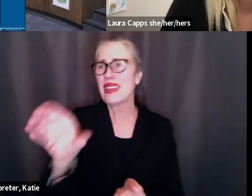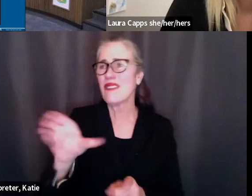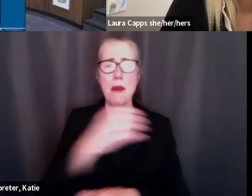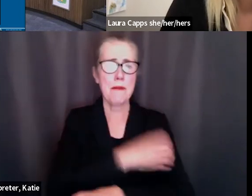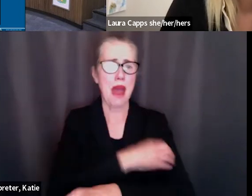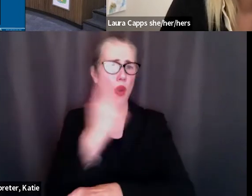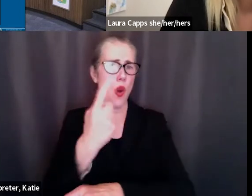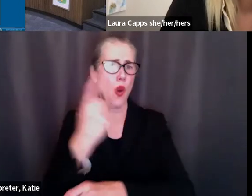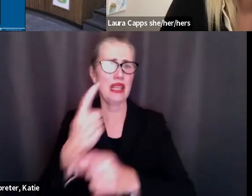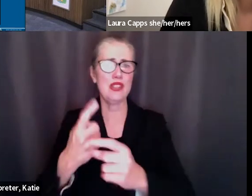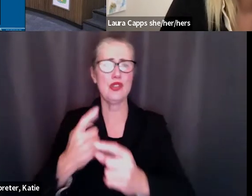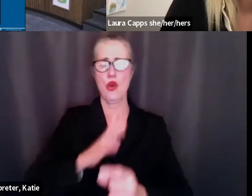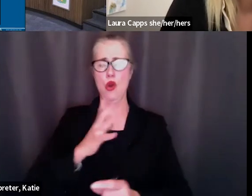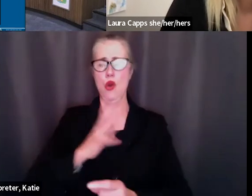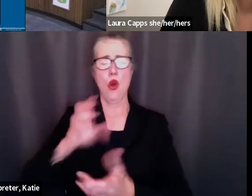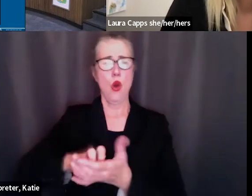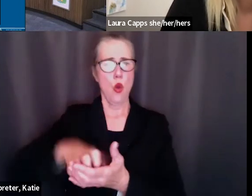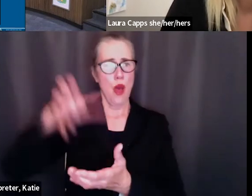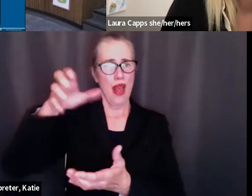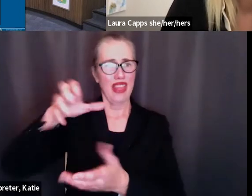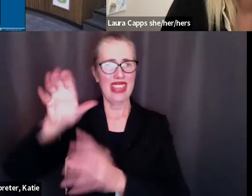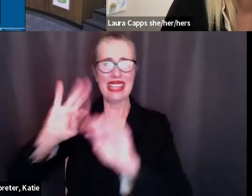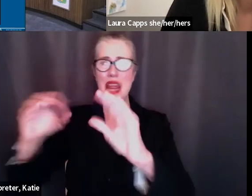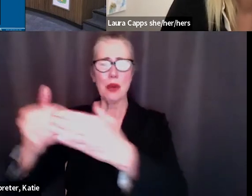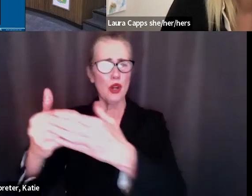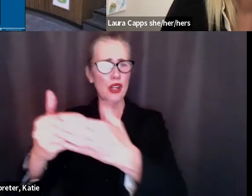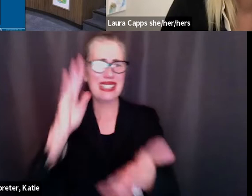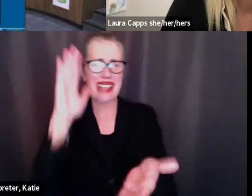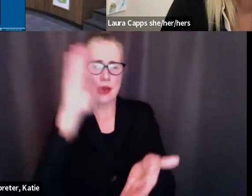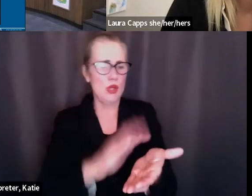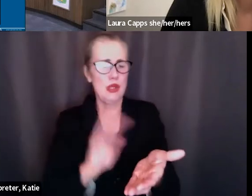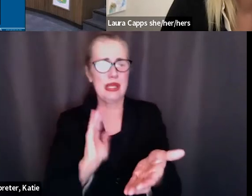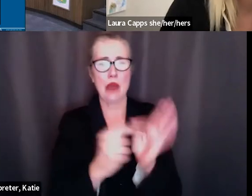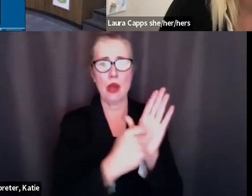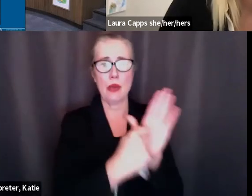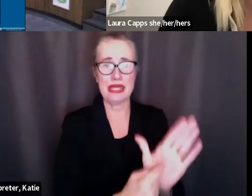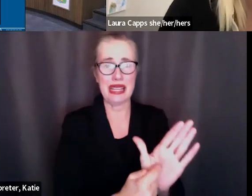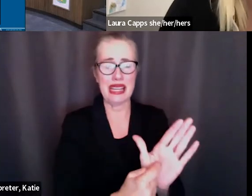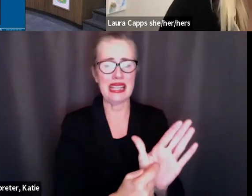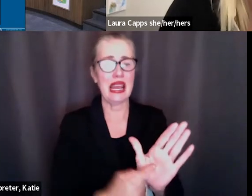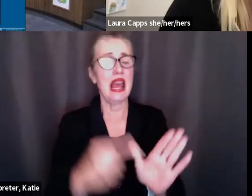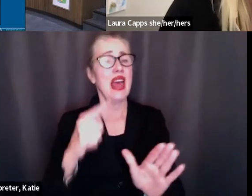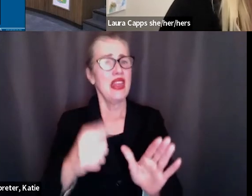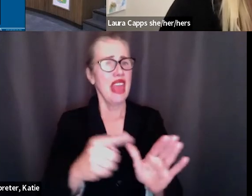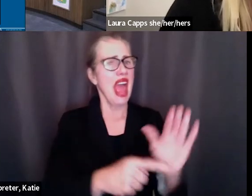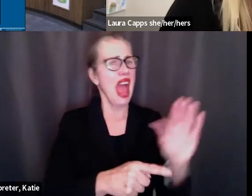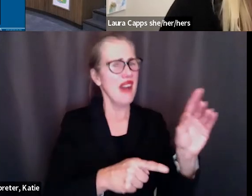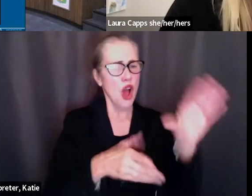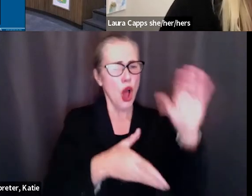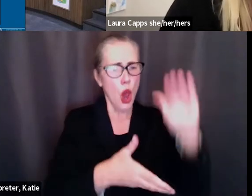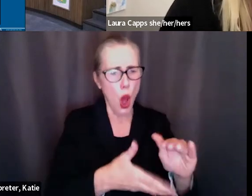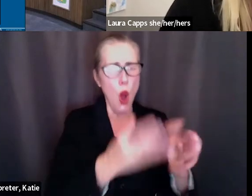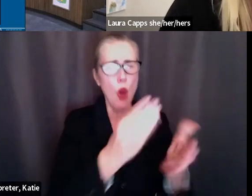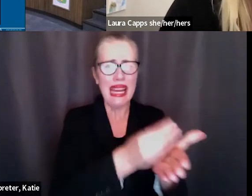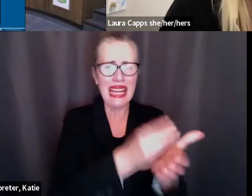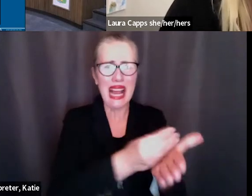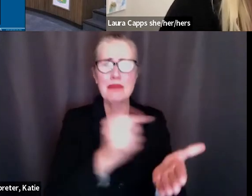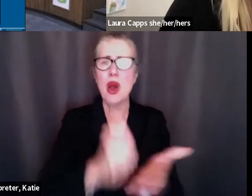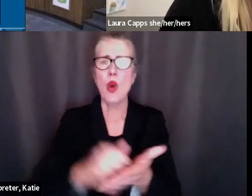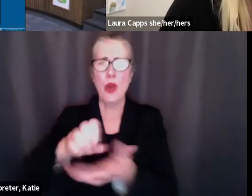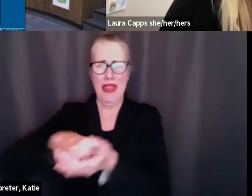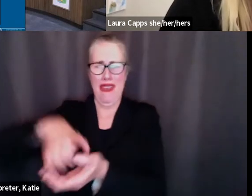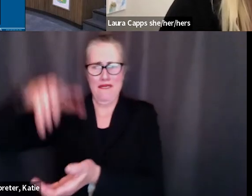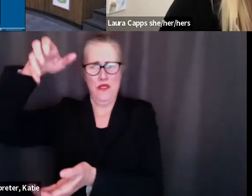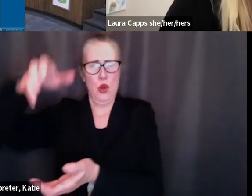class and create under-representation all of the maps provided by the district combined low-income neighborhoods with affluent neighborhoods that don't share many